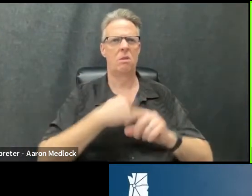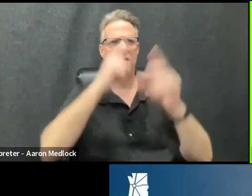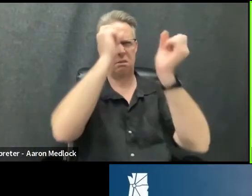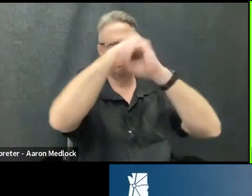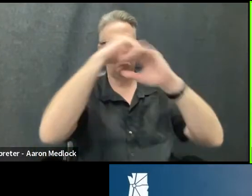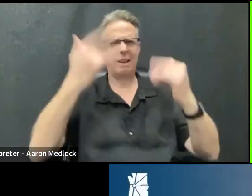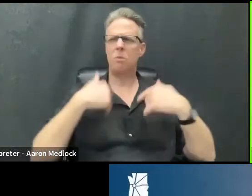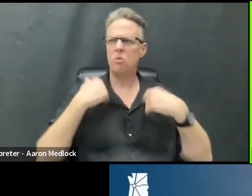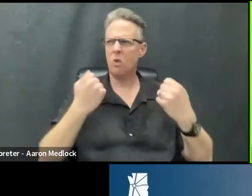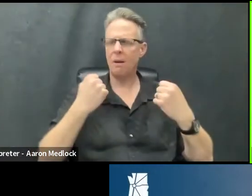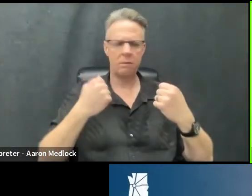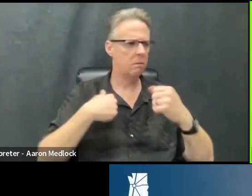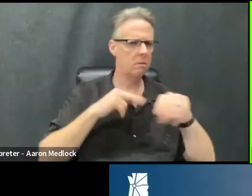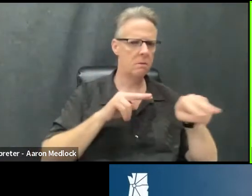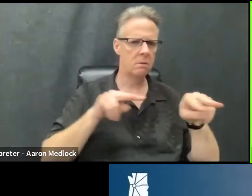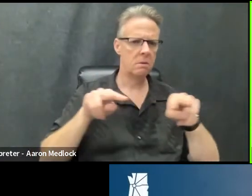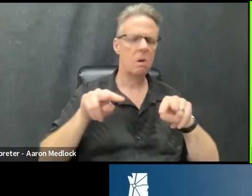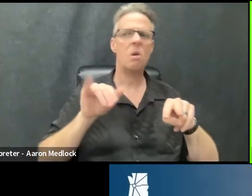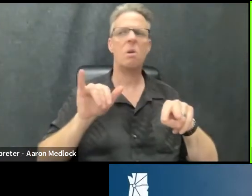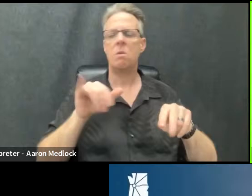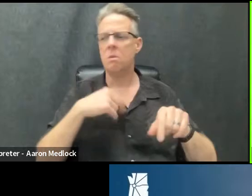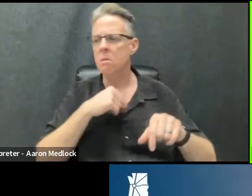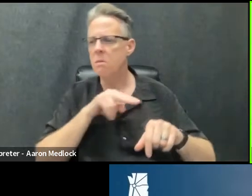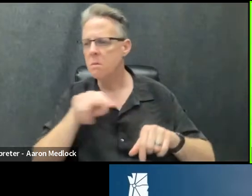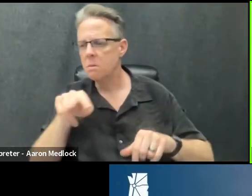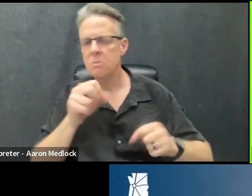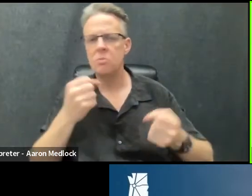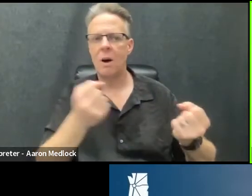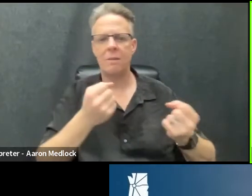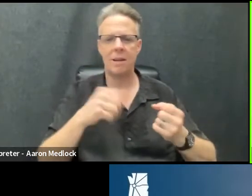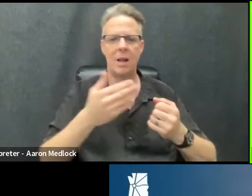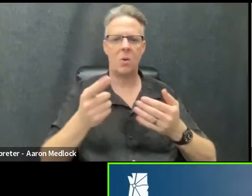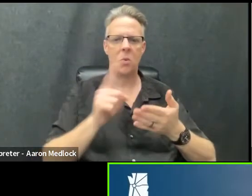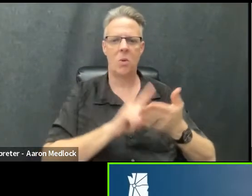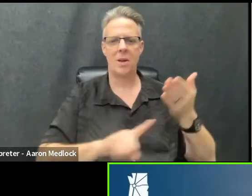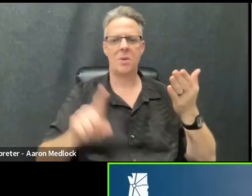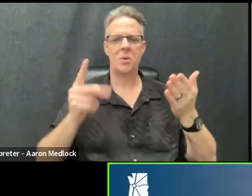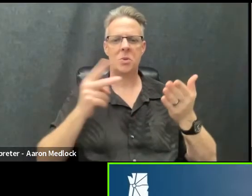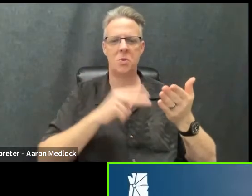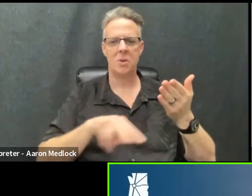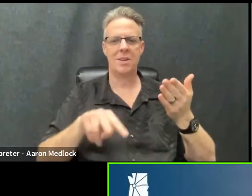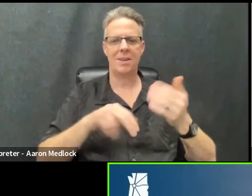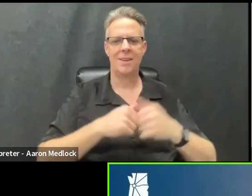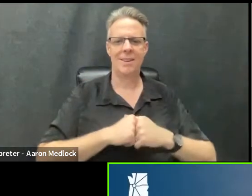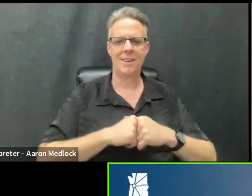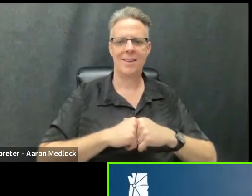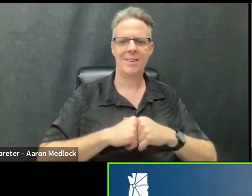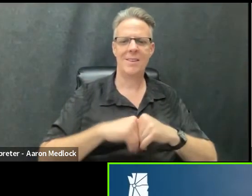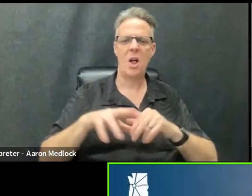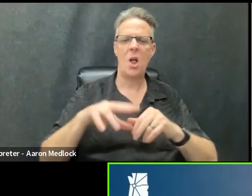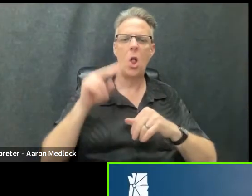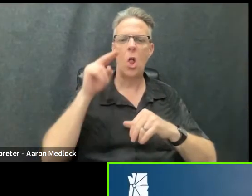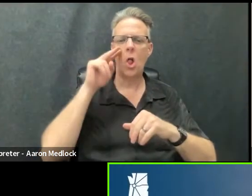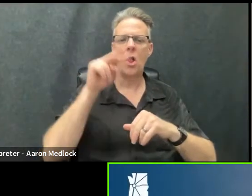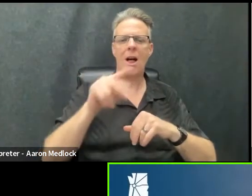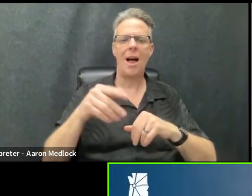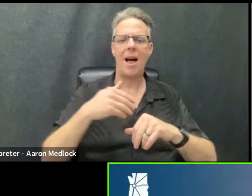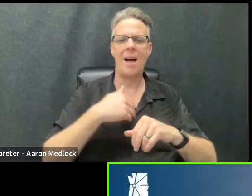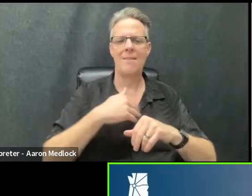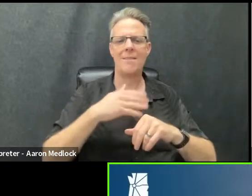drive, as we go throughout Portland in this next week or two. There you go. I tried to help. So look at the little, they have a